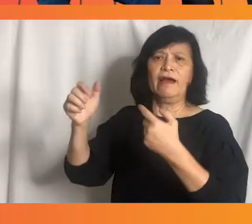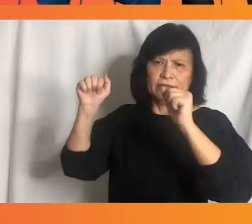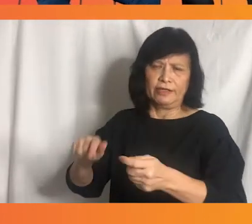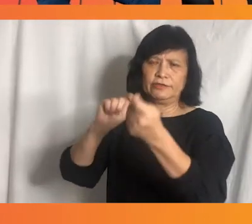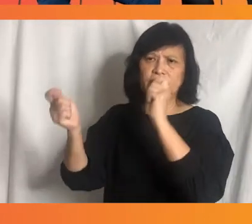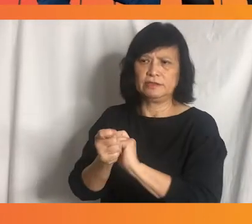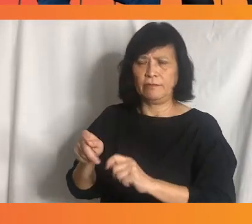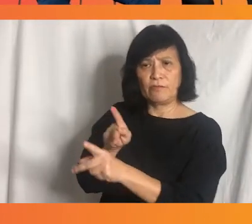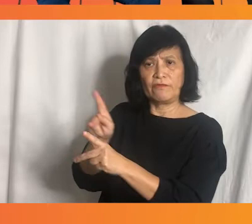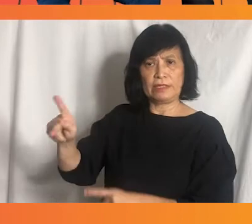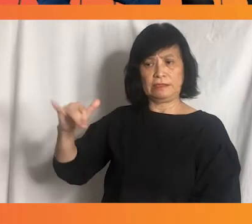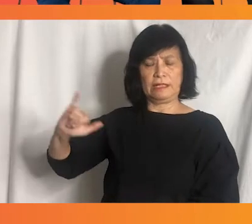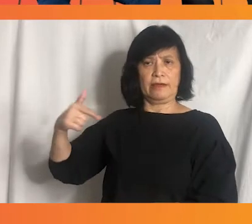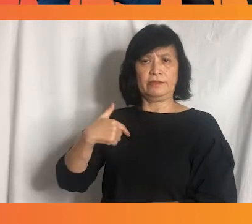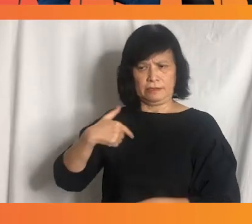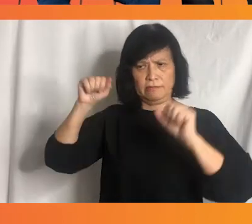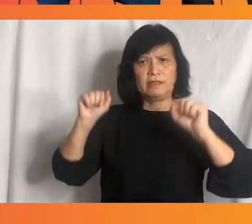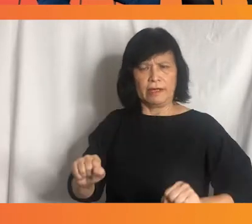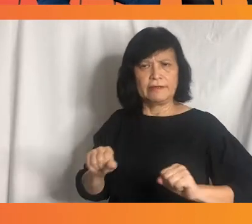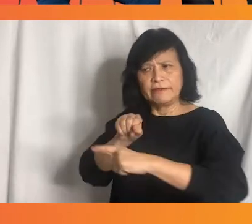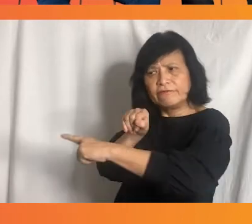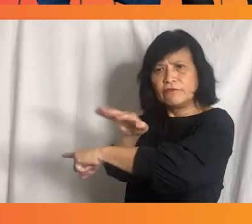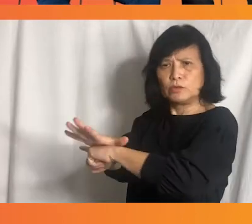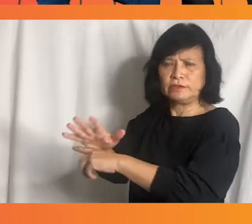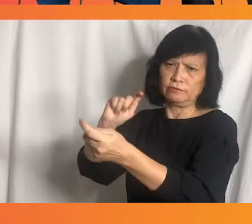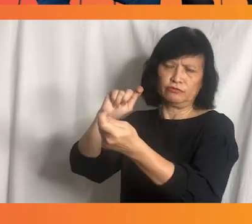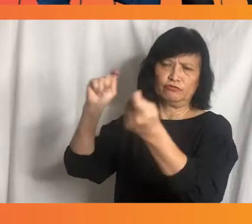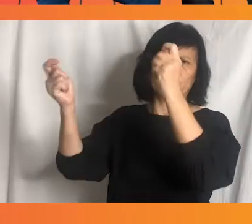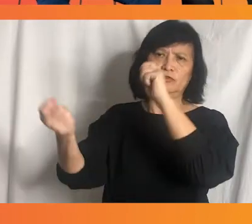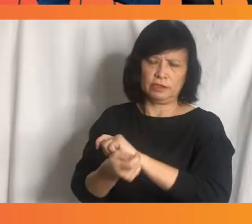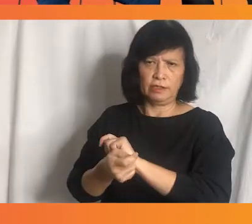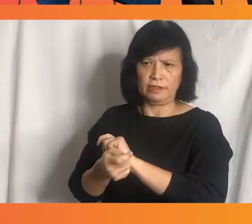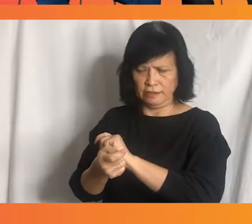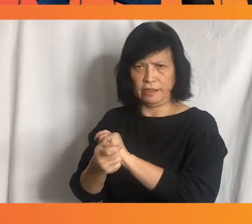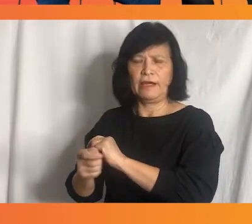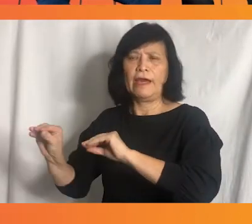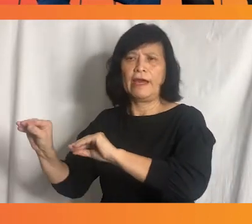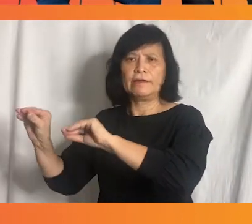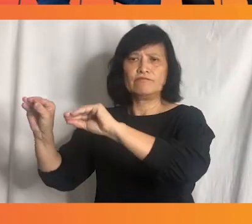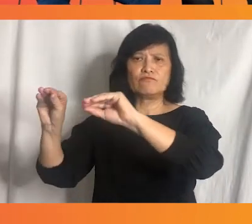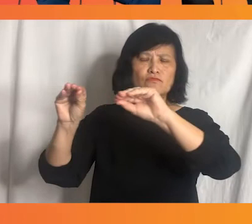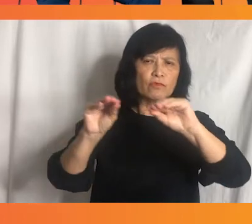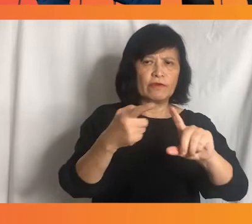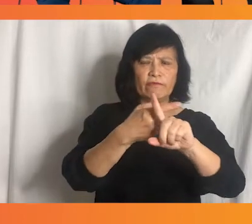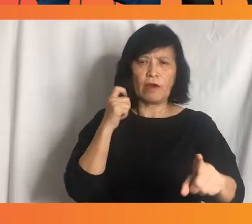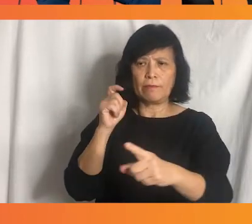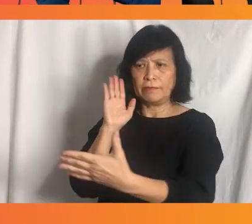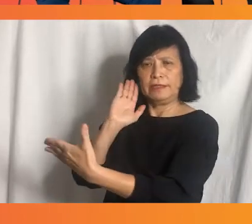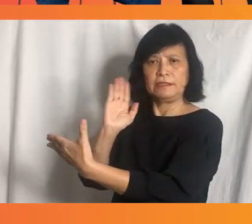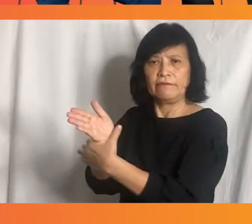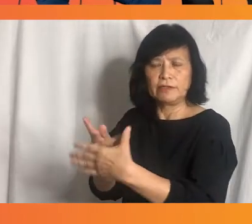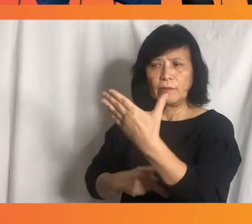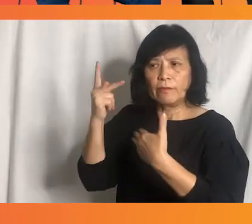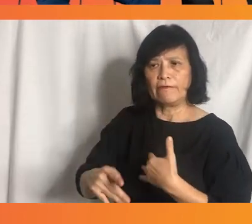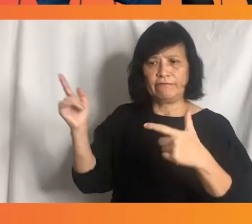Professionals like ourselves, we can play important roles in influencing change by moving beyond our typical interventions, that is looking at the